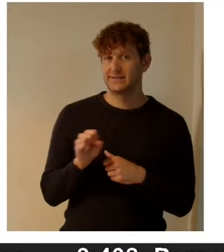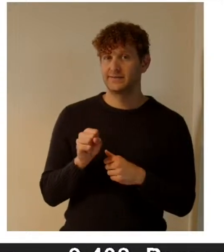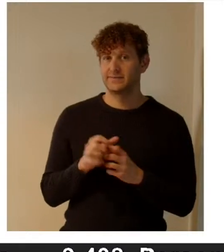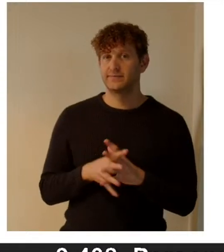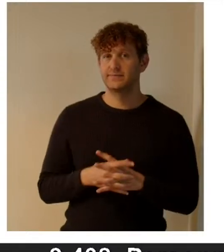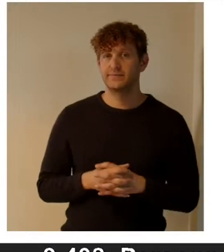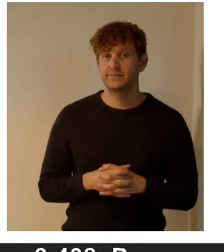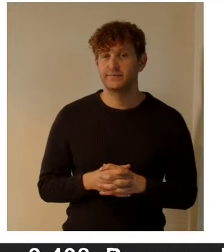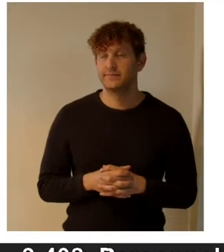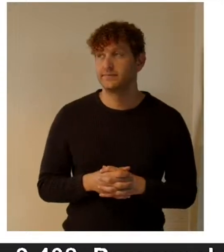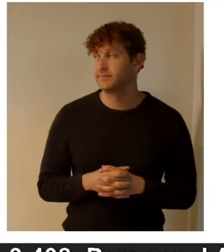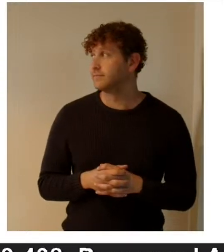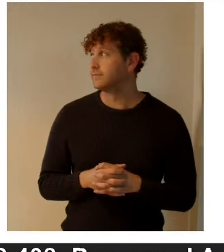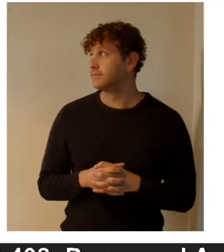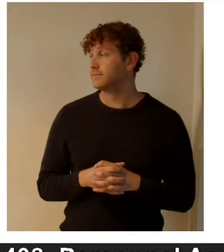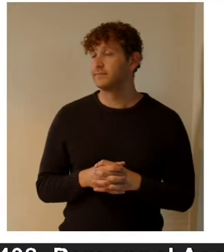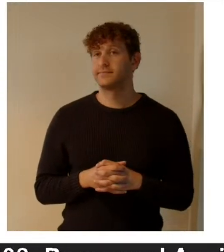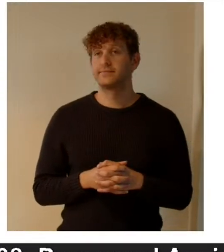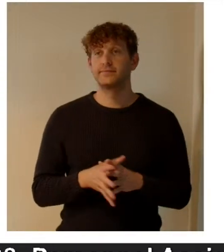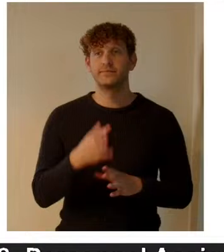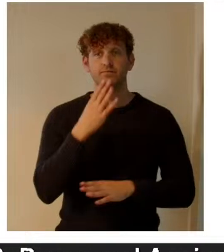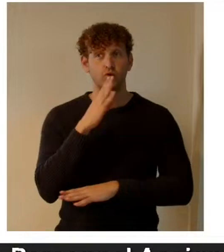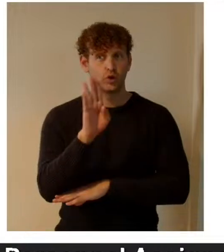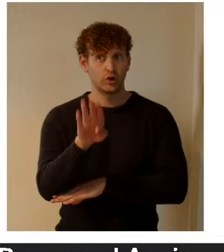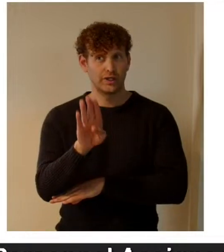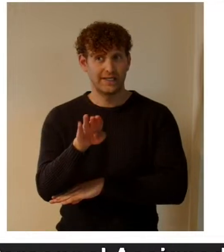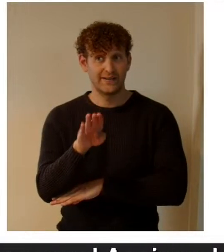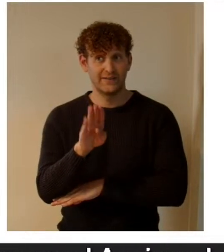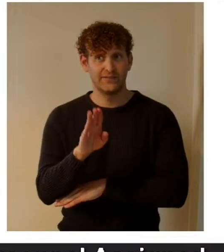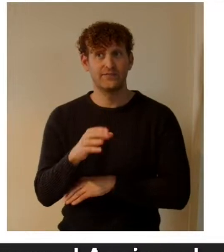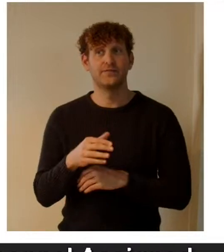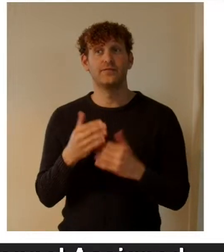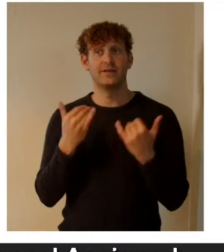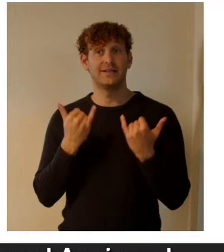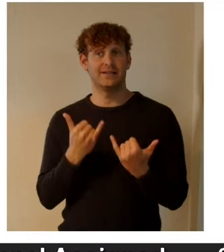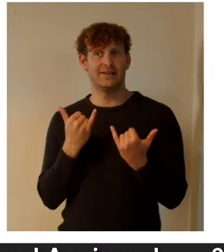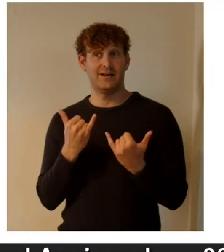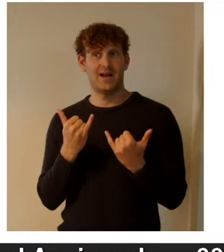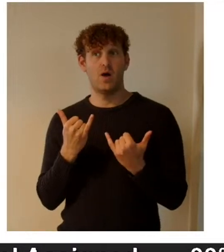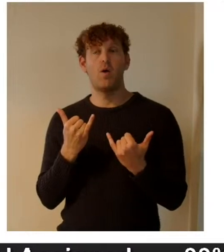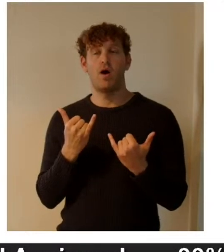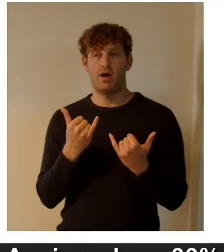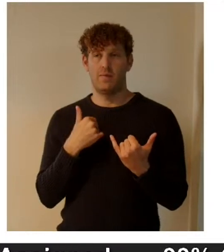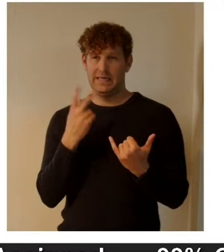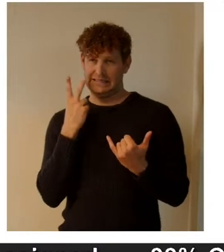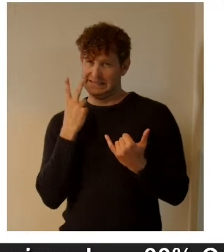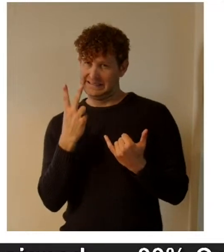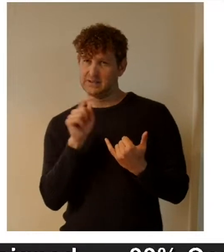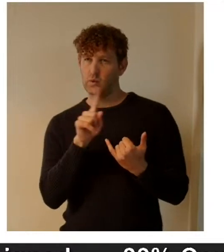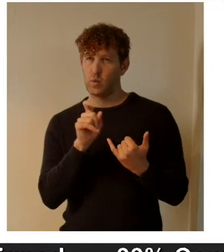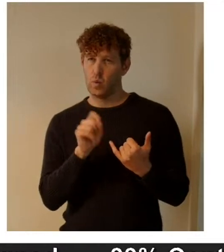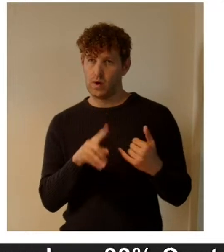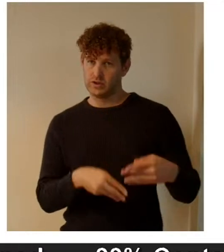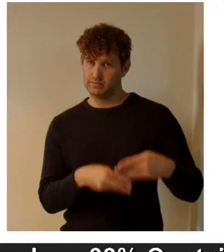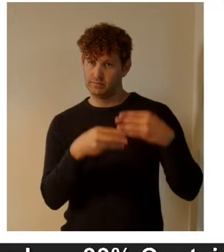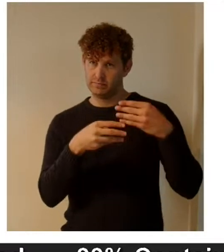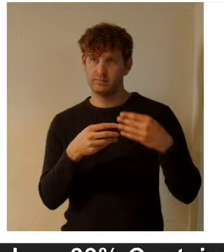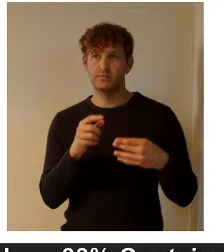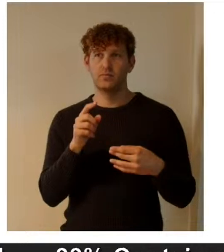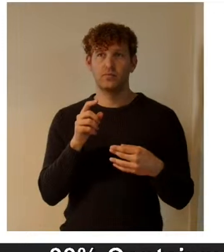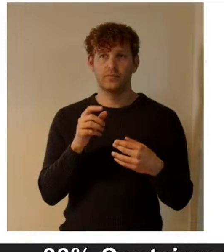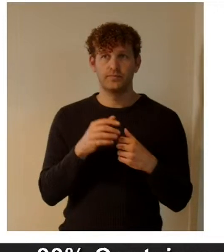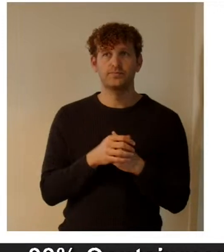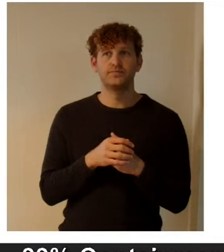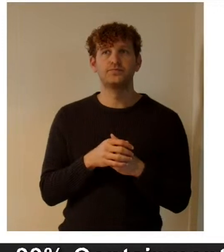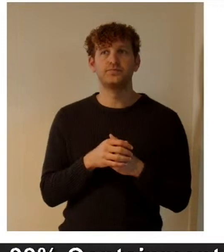All right, good evening. I'm going to answer a couple of questions that came up. One of the questions is, what can we do to prepare for tonight? I'm going to